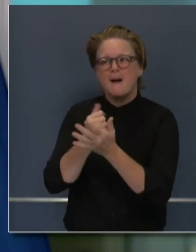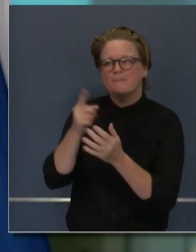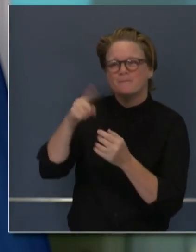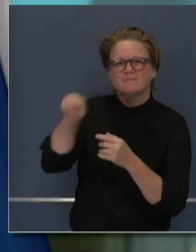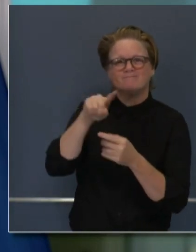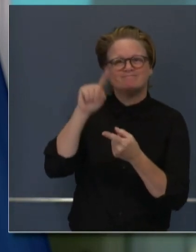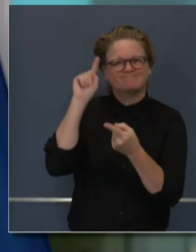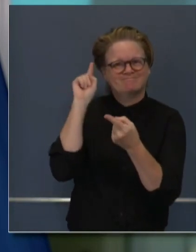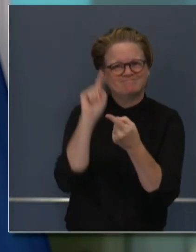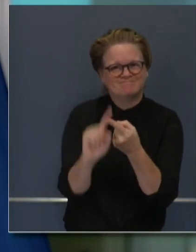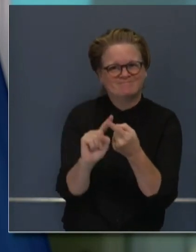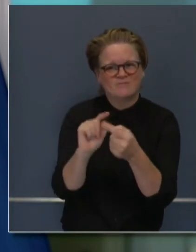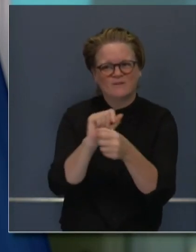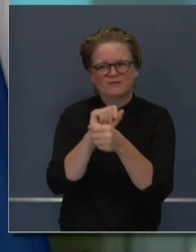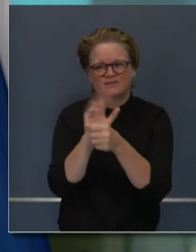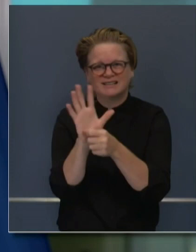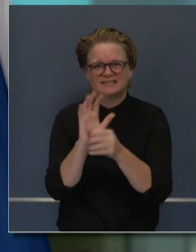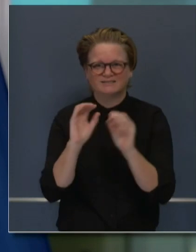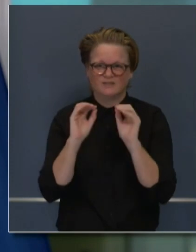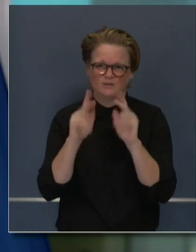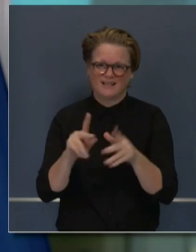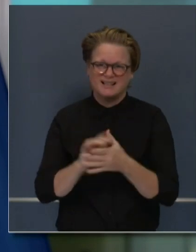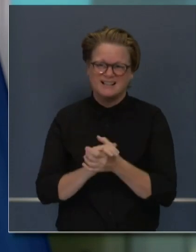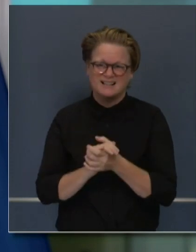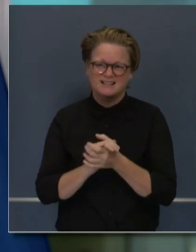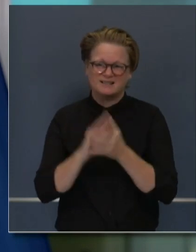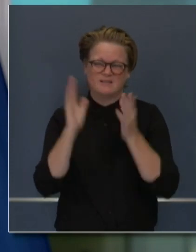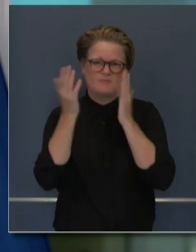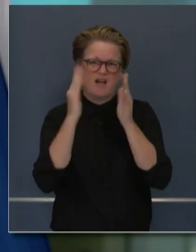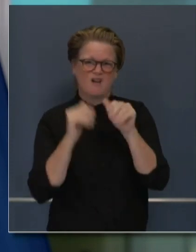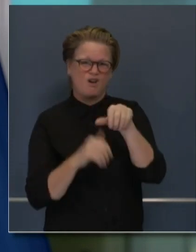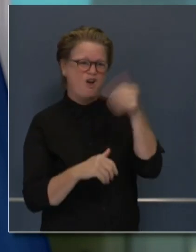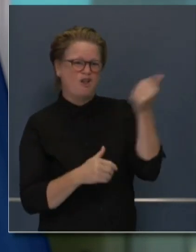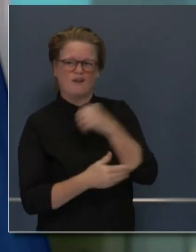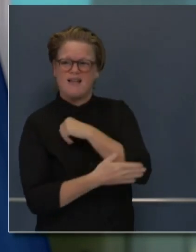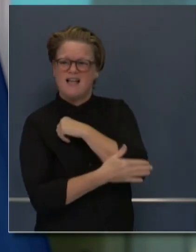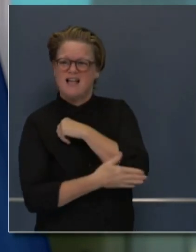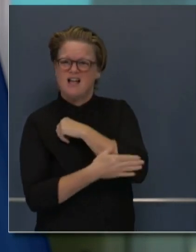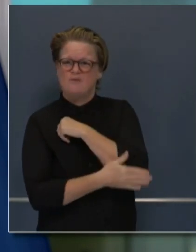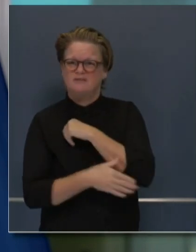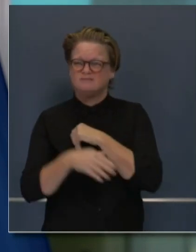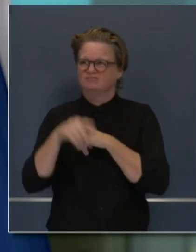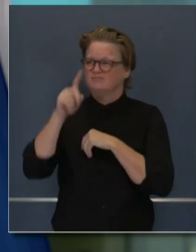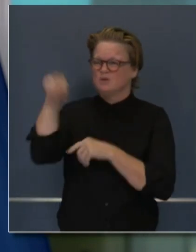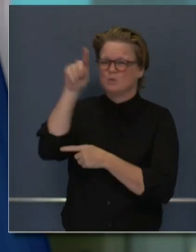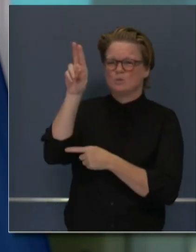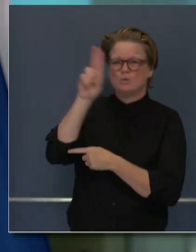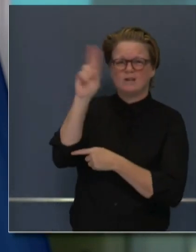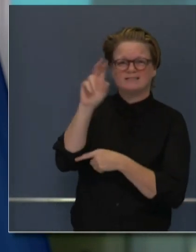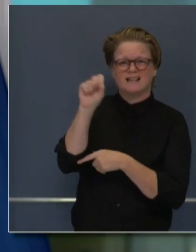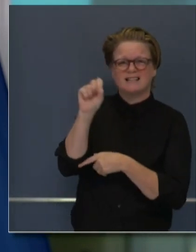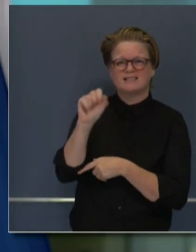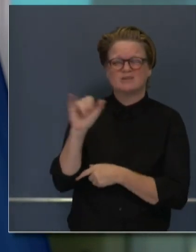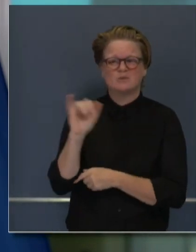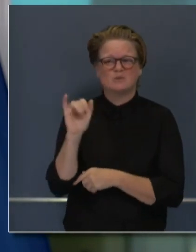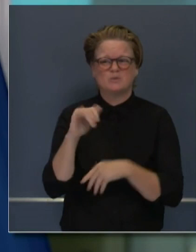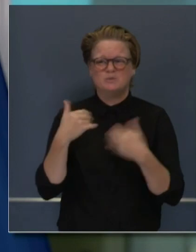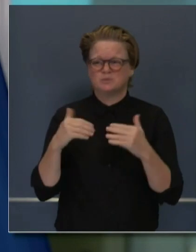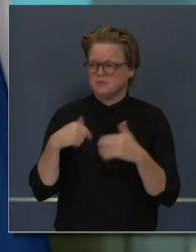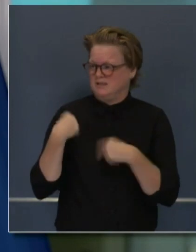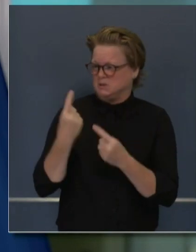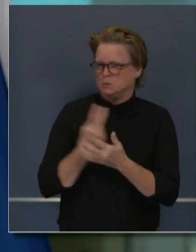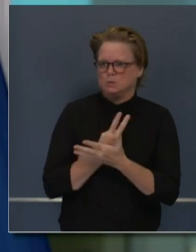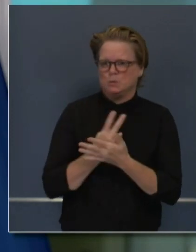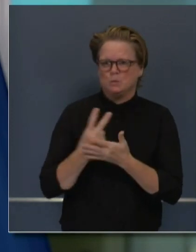at least what's happening in other parts of the world and some parts of this country. But these last 10 days have been challenging. The last 10 days,